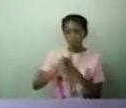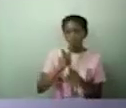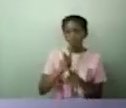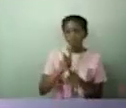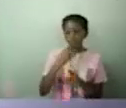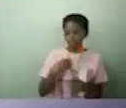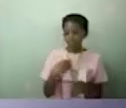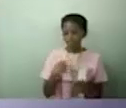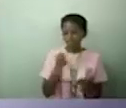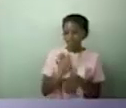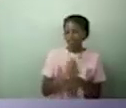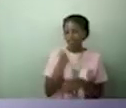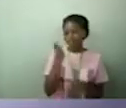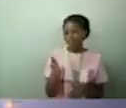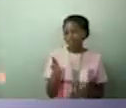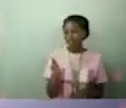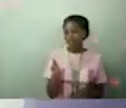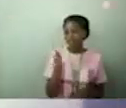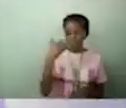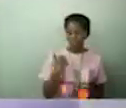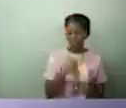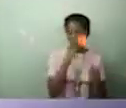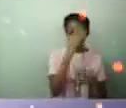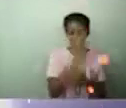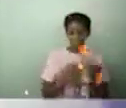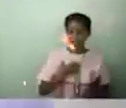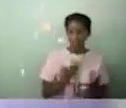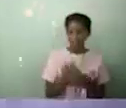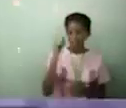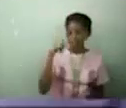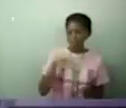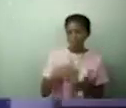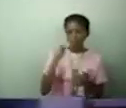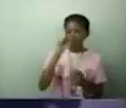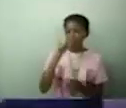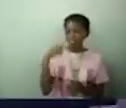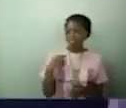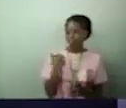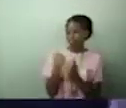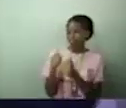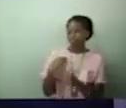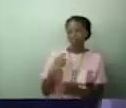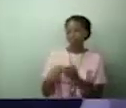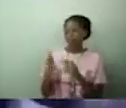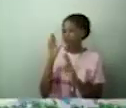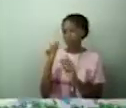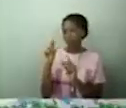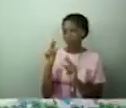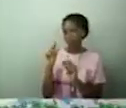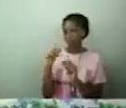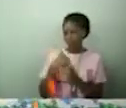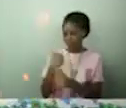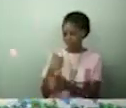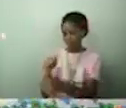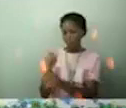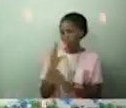more than influence. You don't just follow anybody because they're on the stage and they can wig their waist like that and 1 million people are